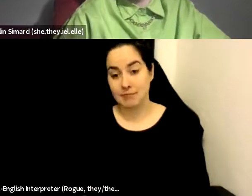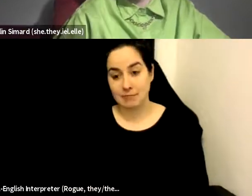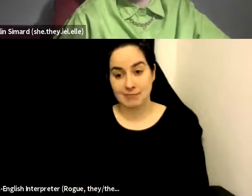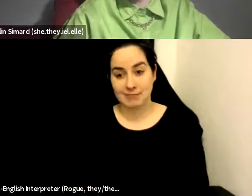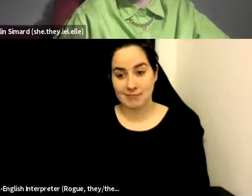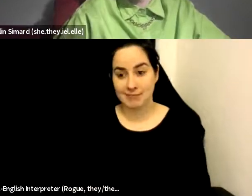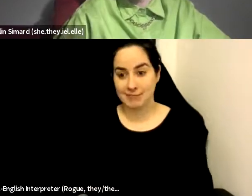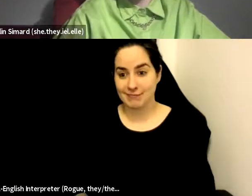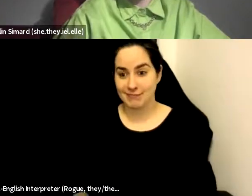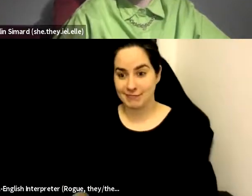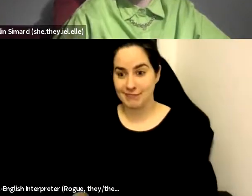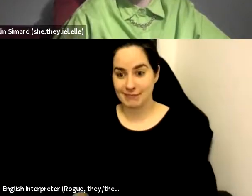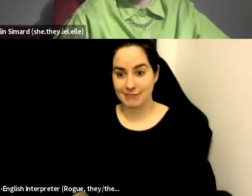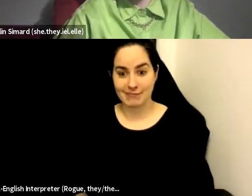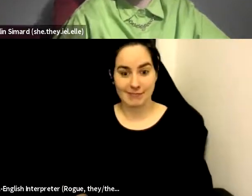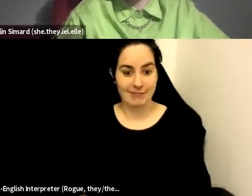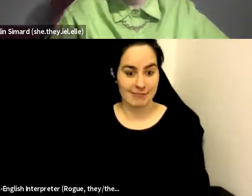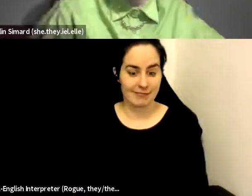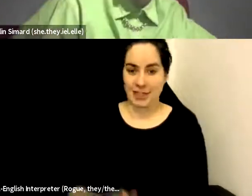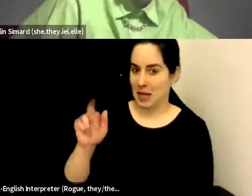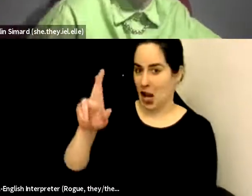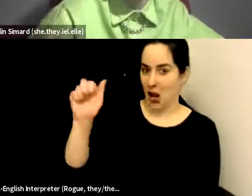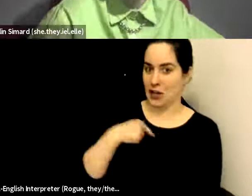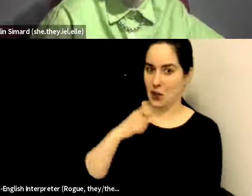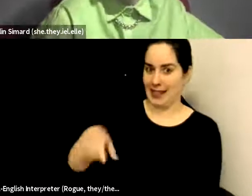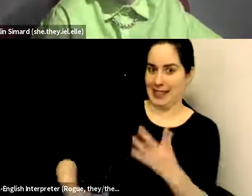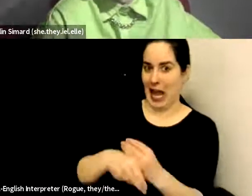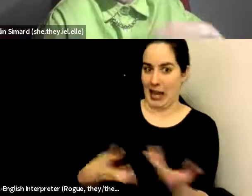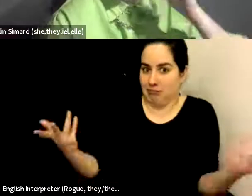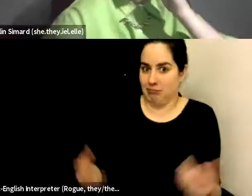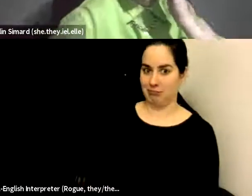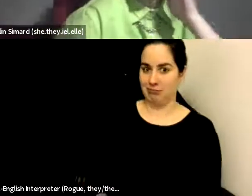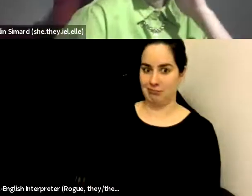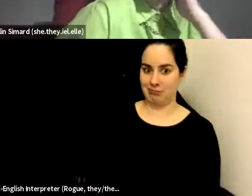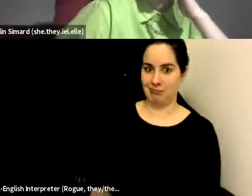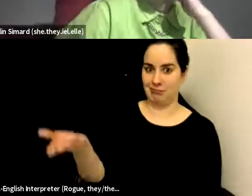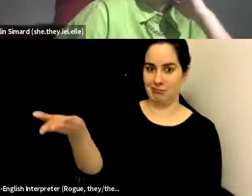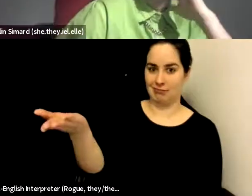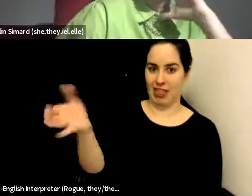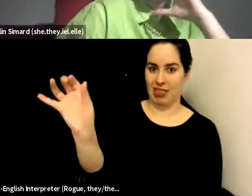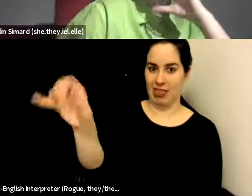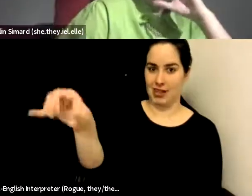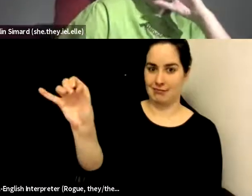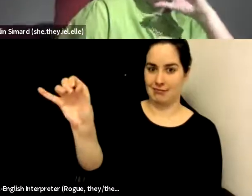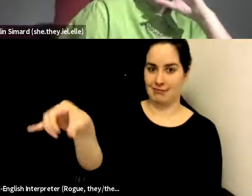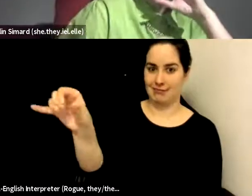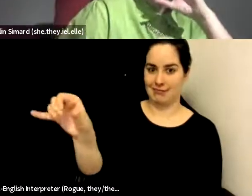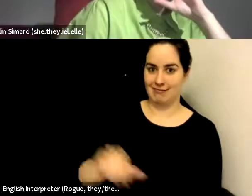Aria speaking. I'm like, do I even need to say anything? That was like, I feel all the same ways.